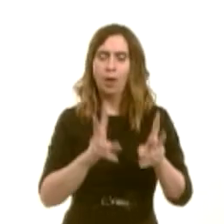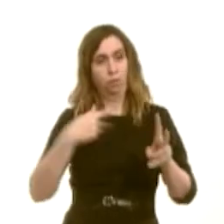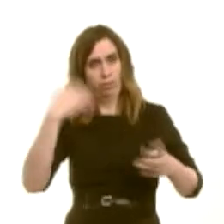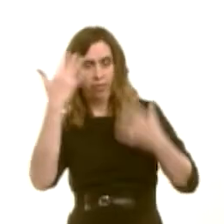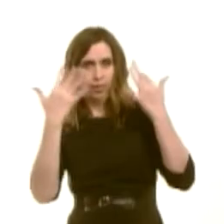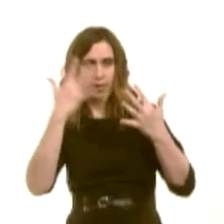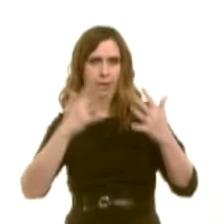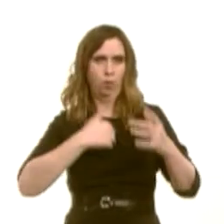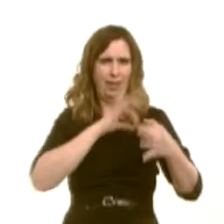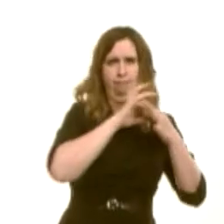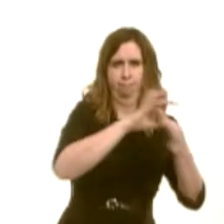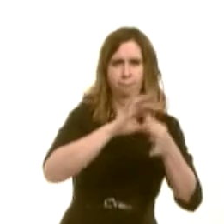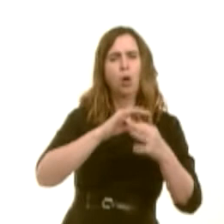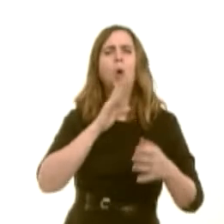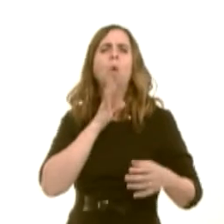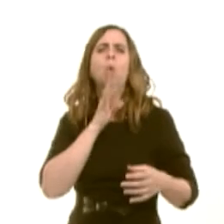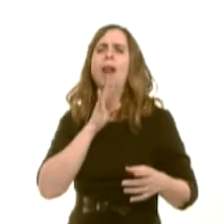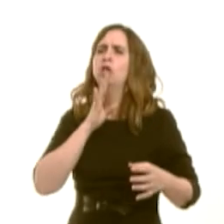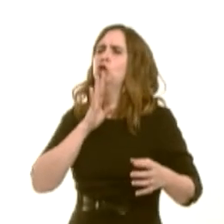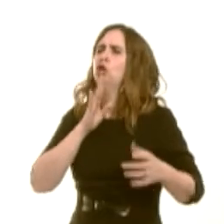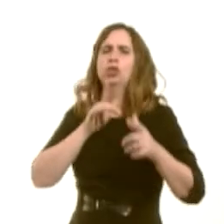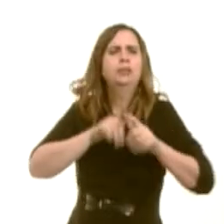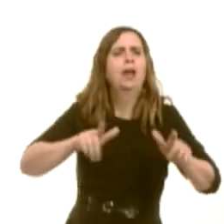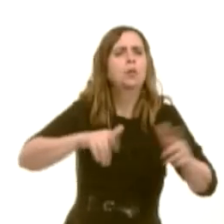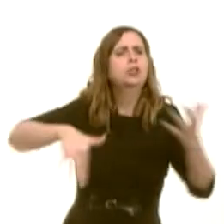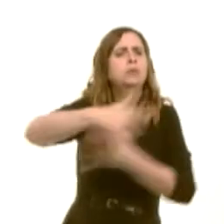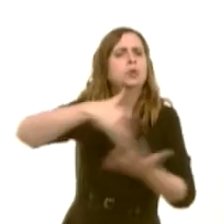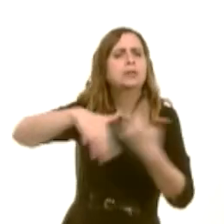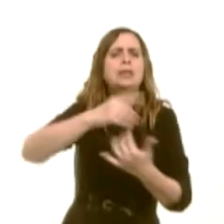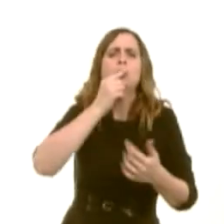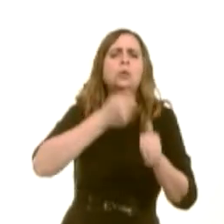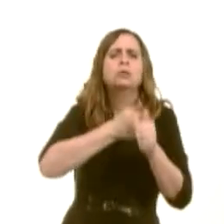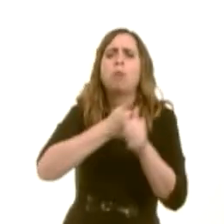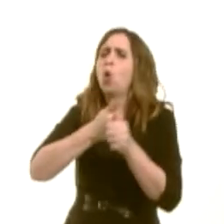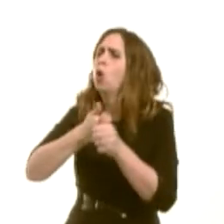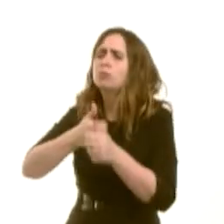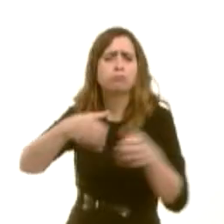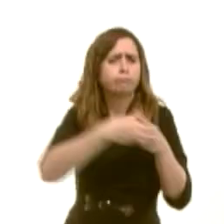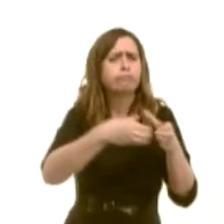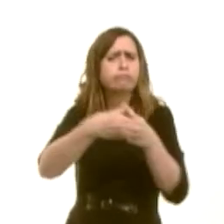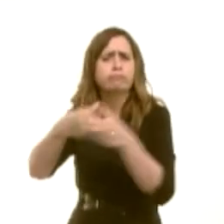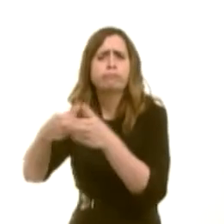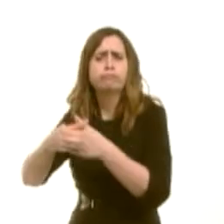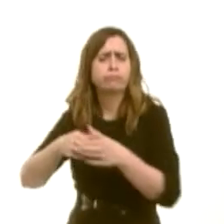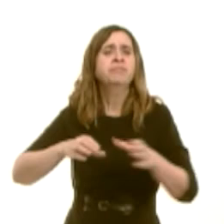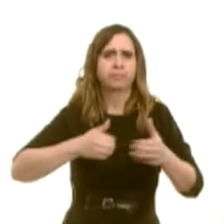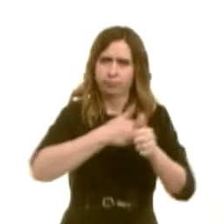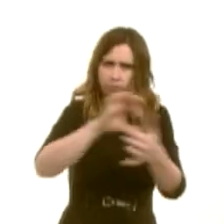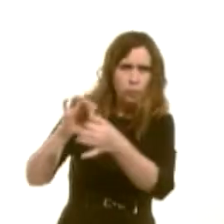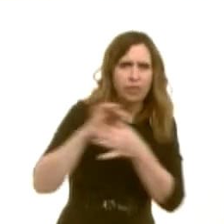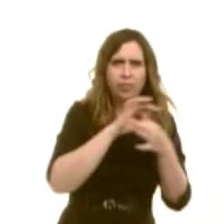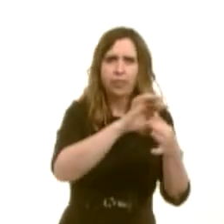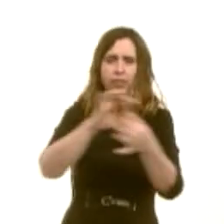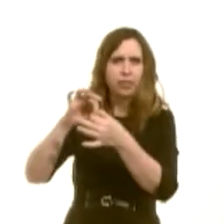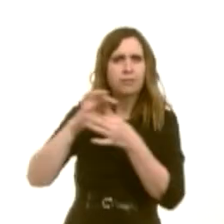every body that supports the Welsh language in our communities. Where there is a situation where there is less funding it's available, of course,